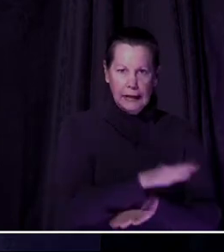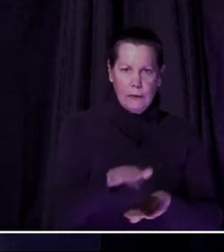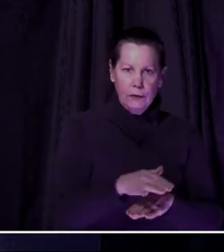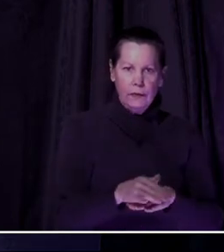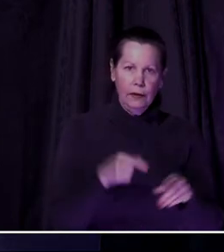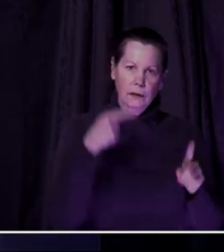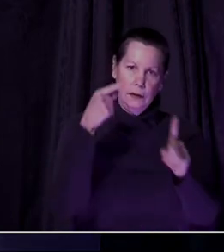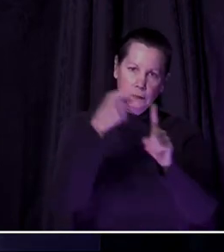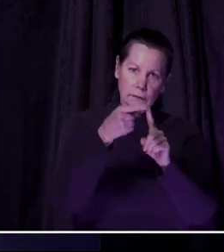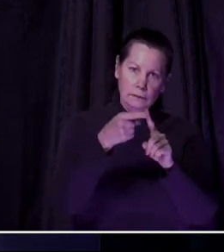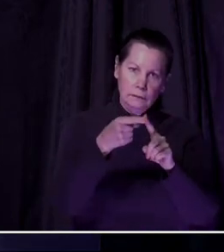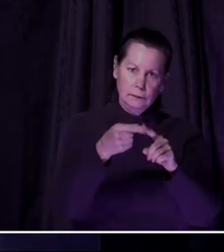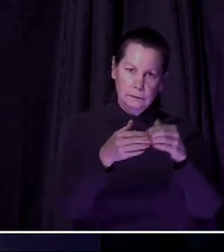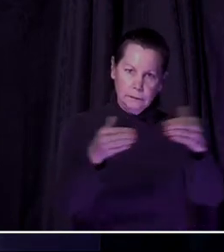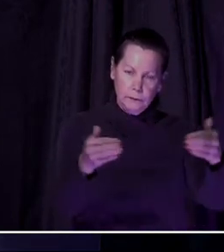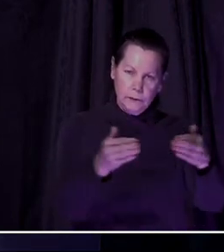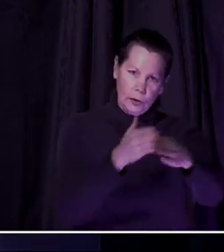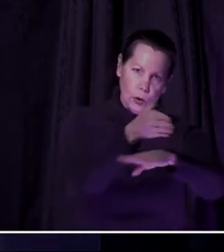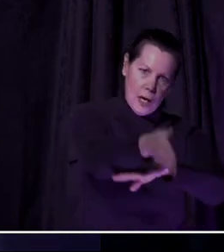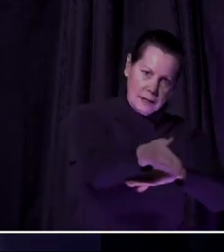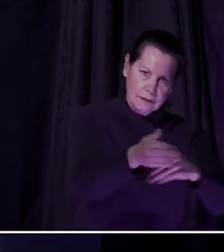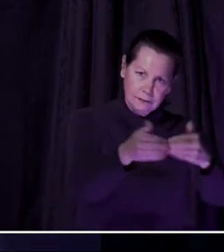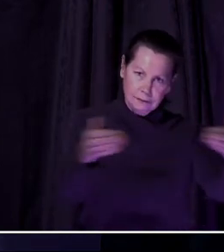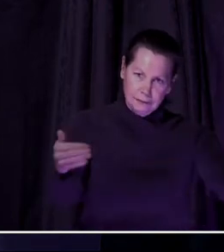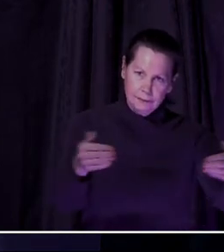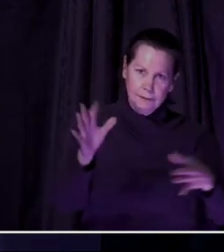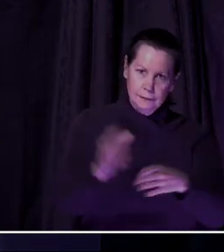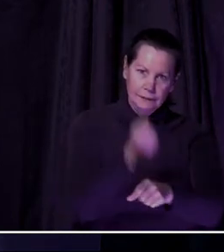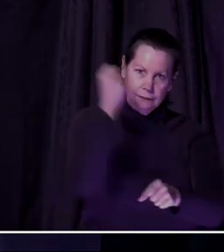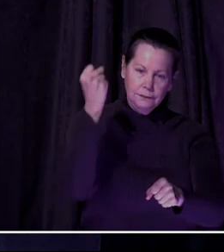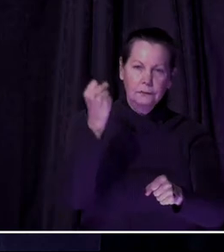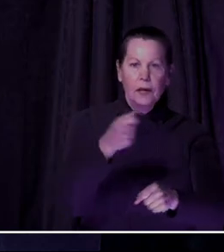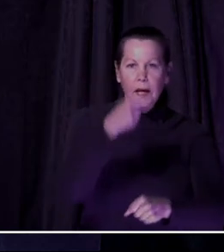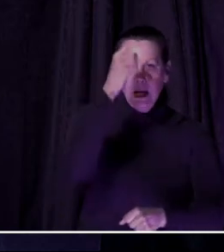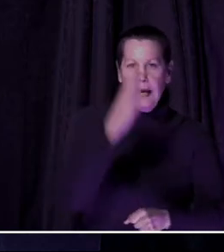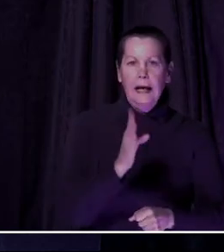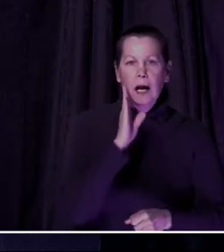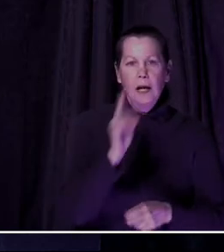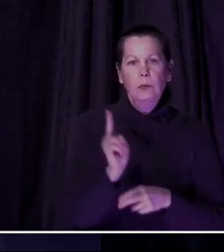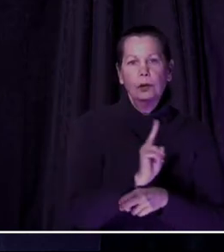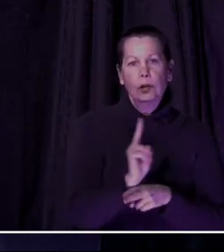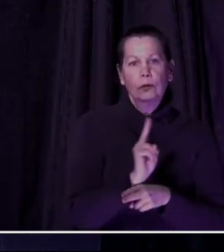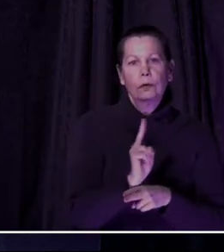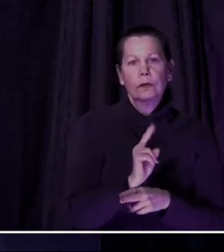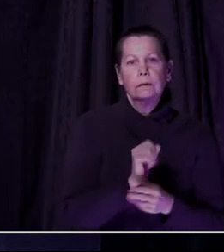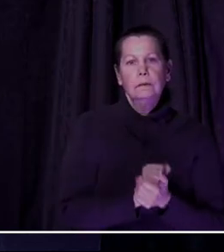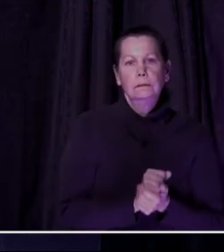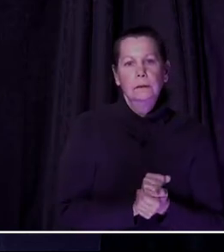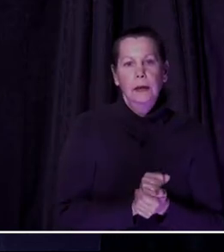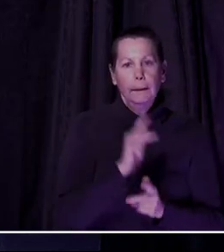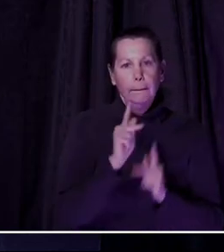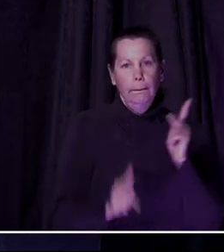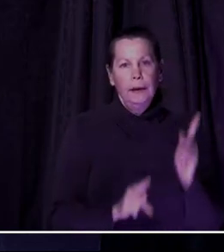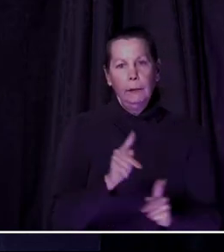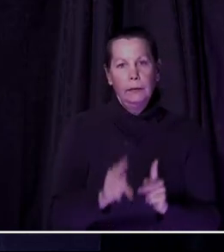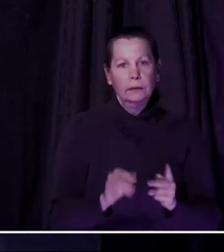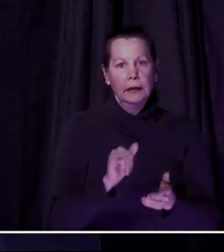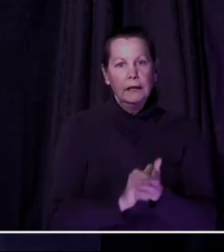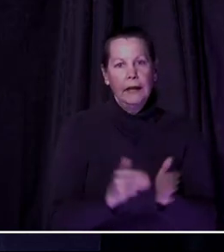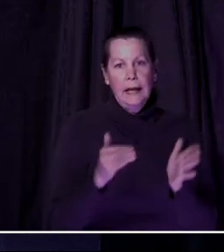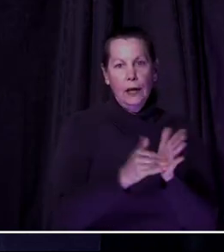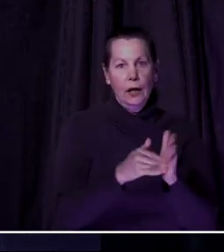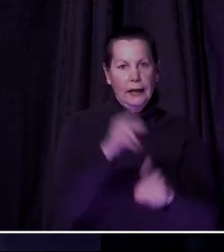goal, across that goal line. And check this out. And God will use people that are